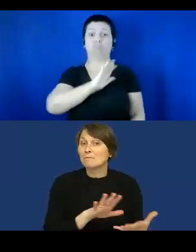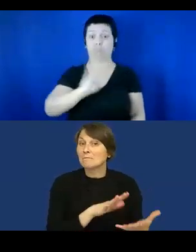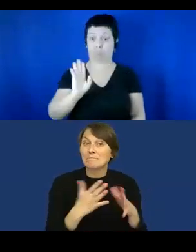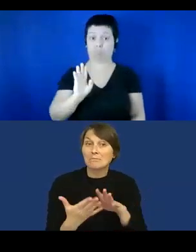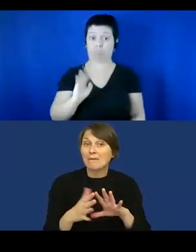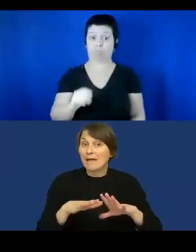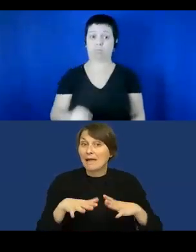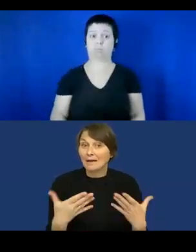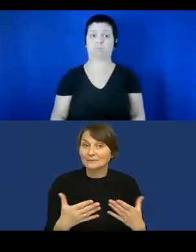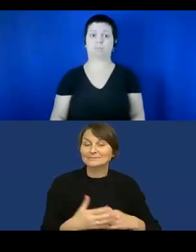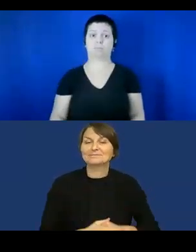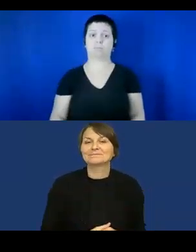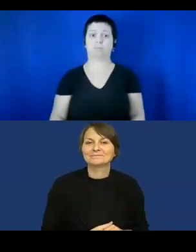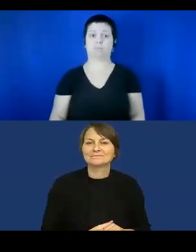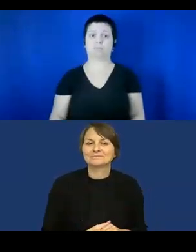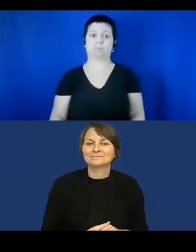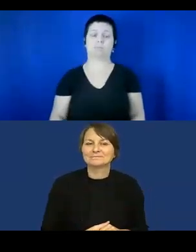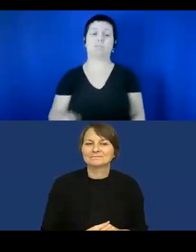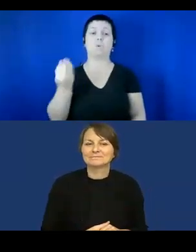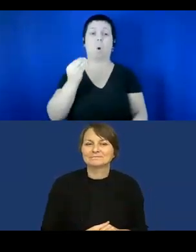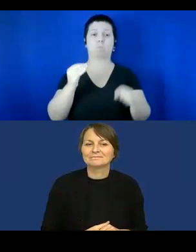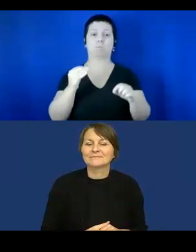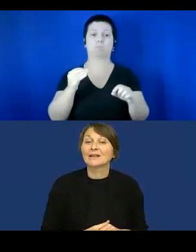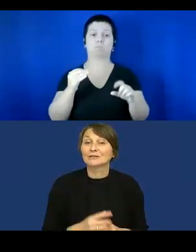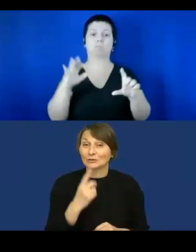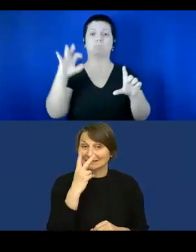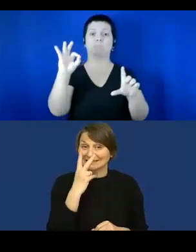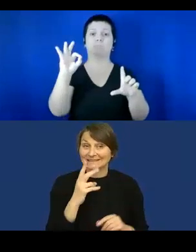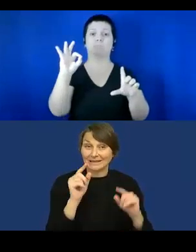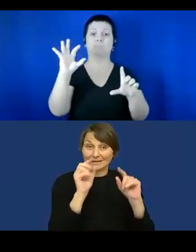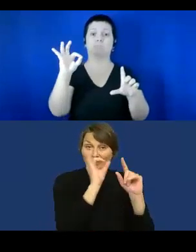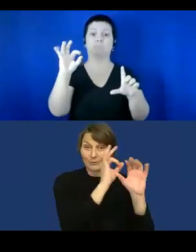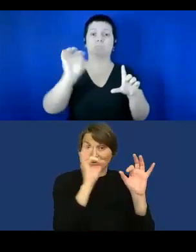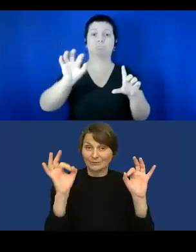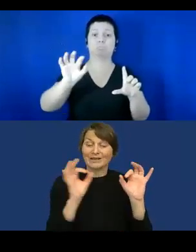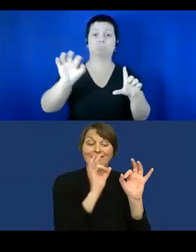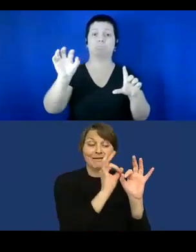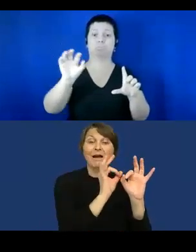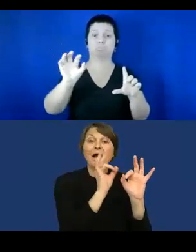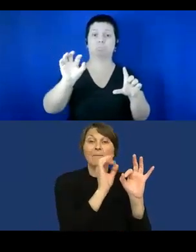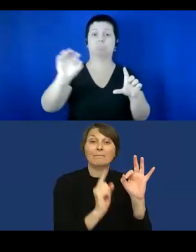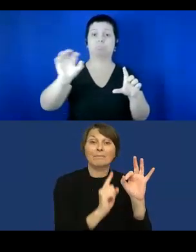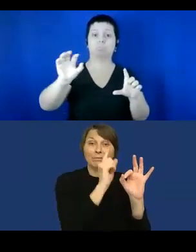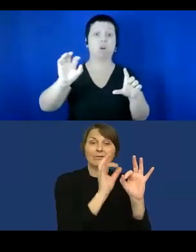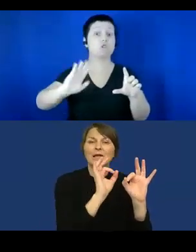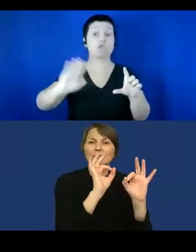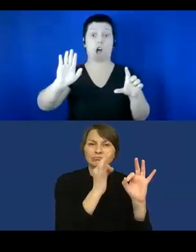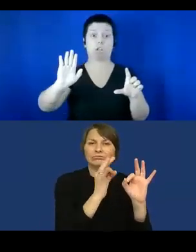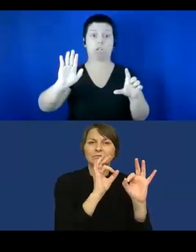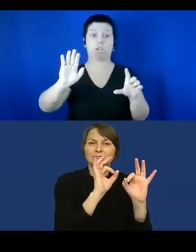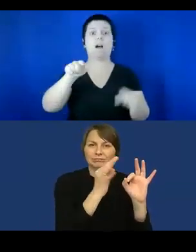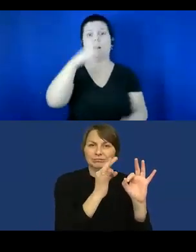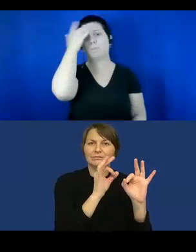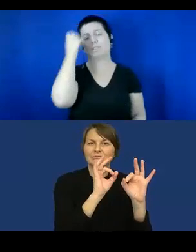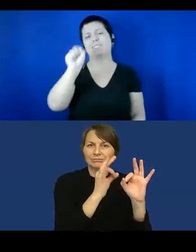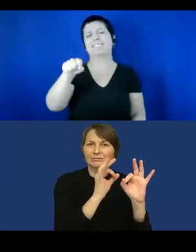by switching the top left vibration motor on and off a couple of times. And the user immediately said, oh yeah, this